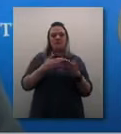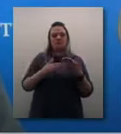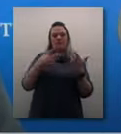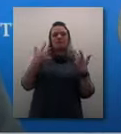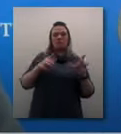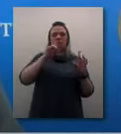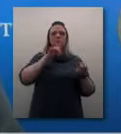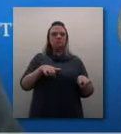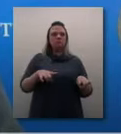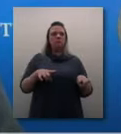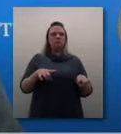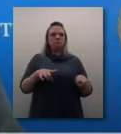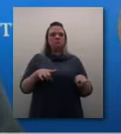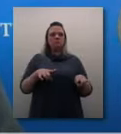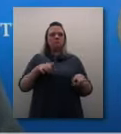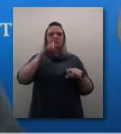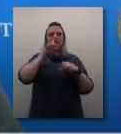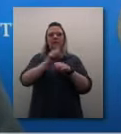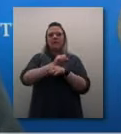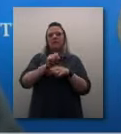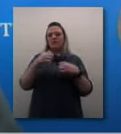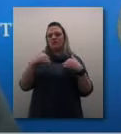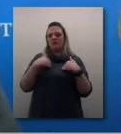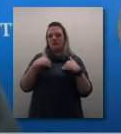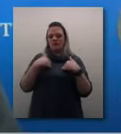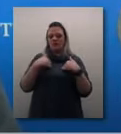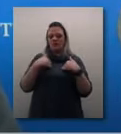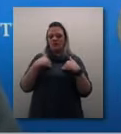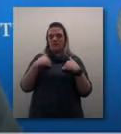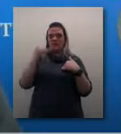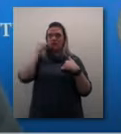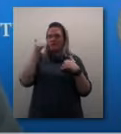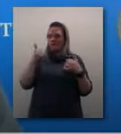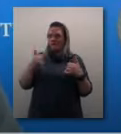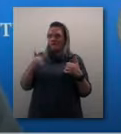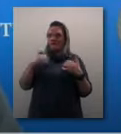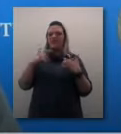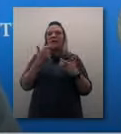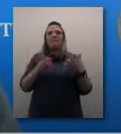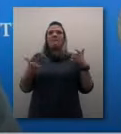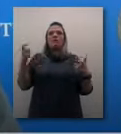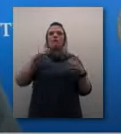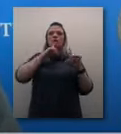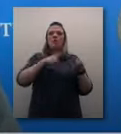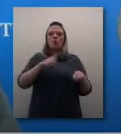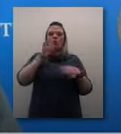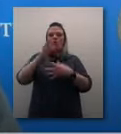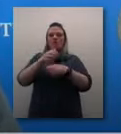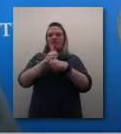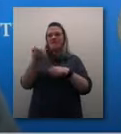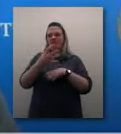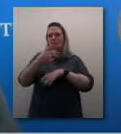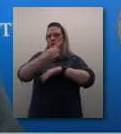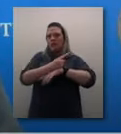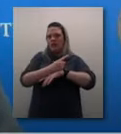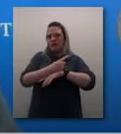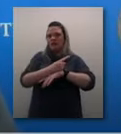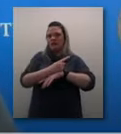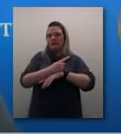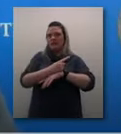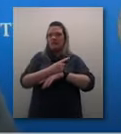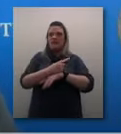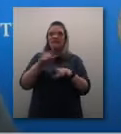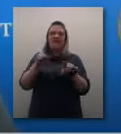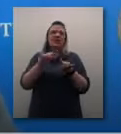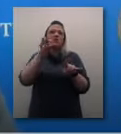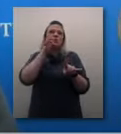ordered. We actually have if it goes well, a larger order that'll be received in the next few days. It could be as soon